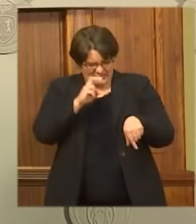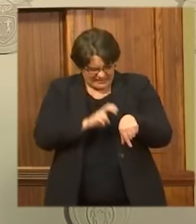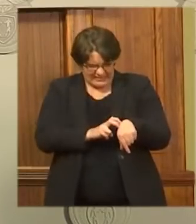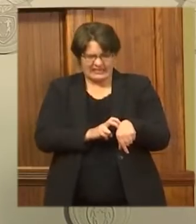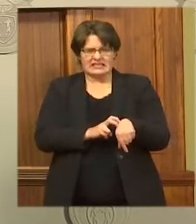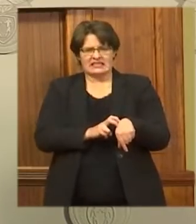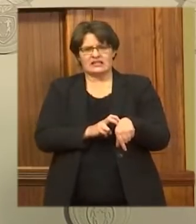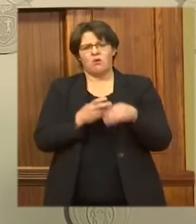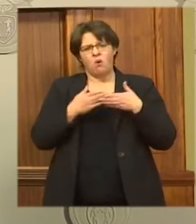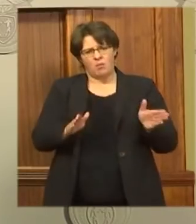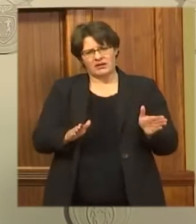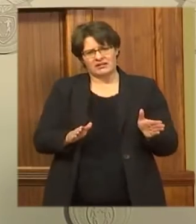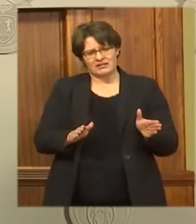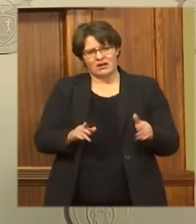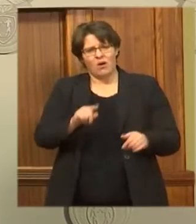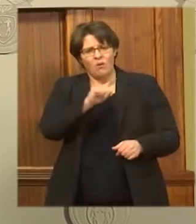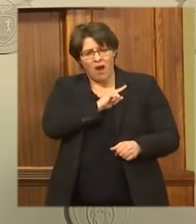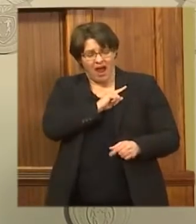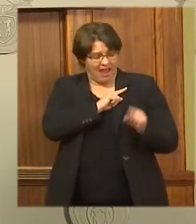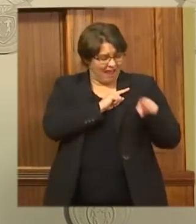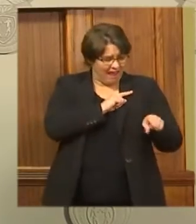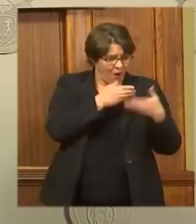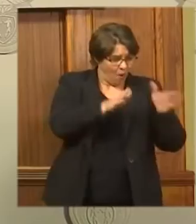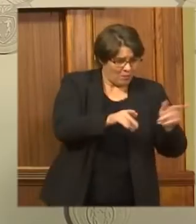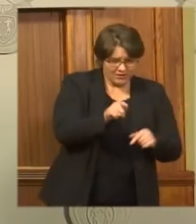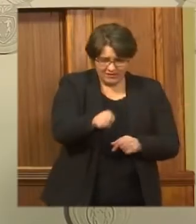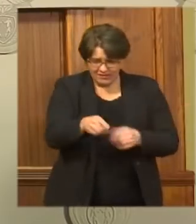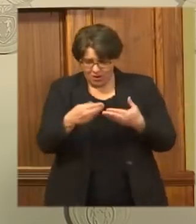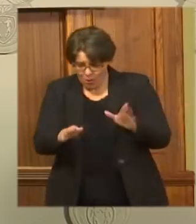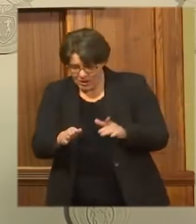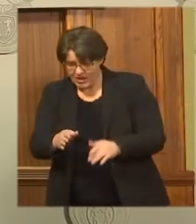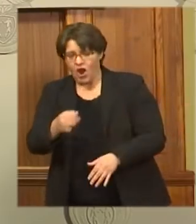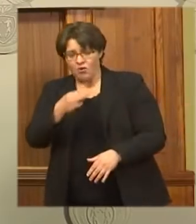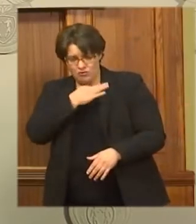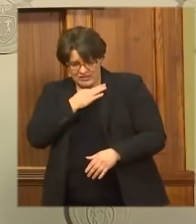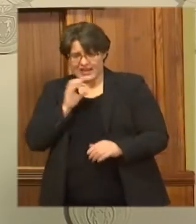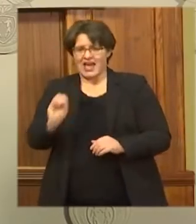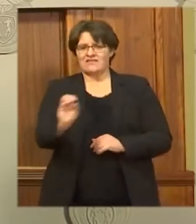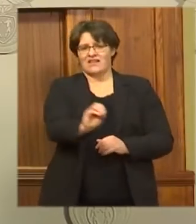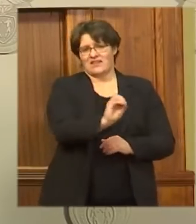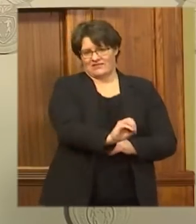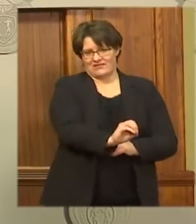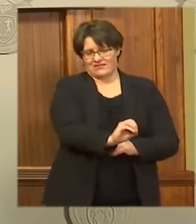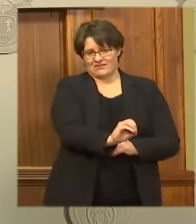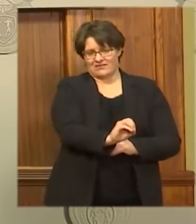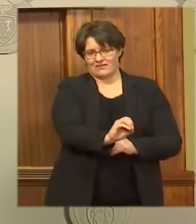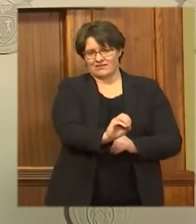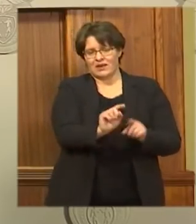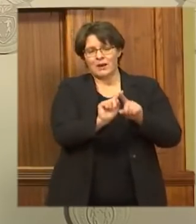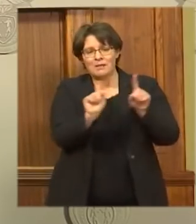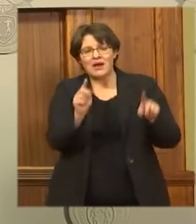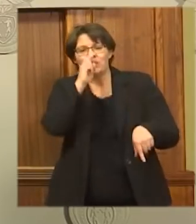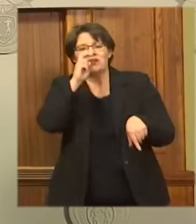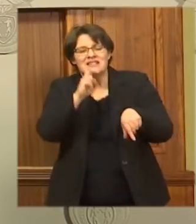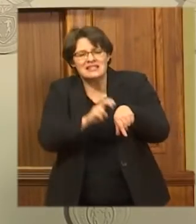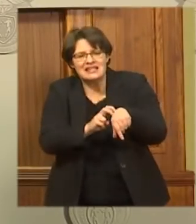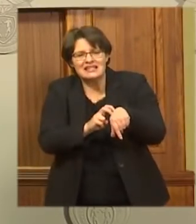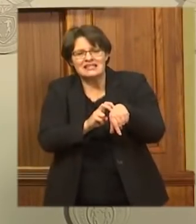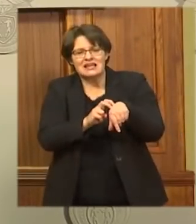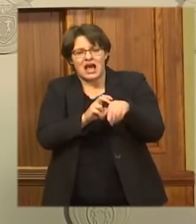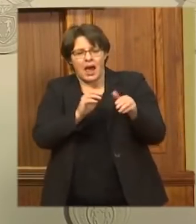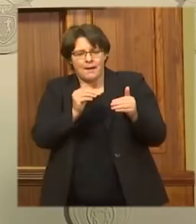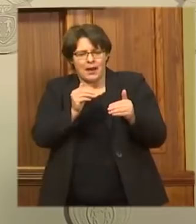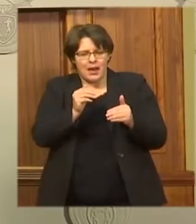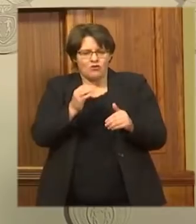the risks associated with each activity and the measures needed to manage those